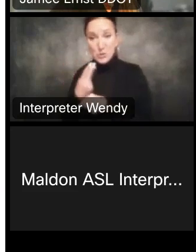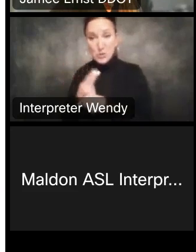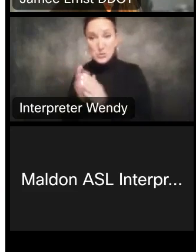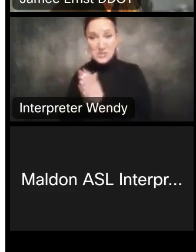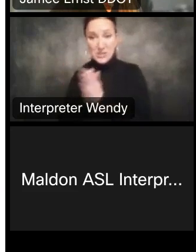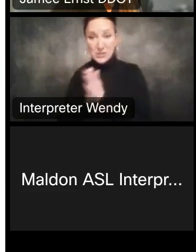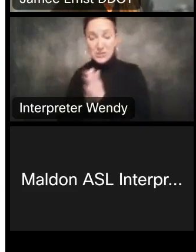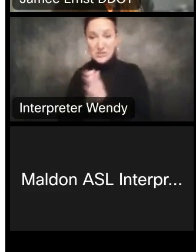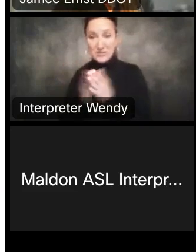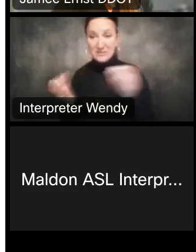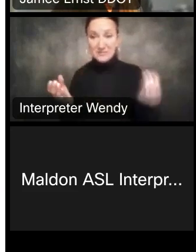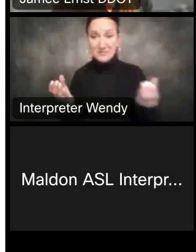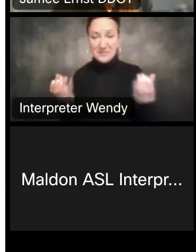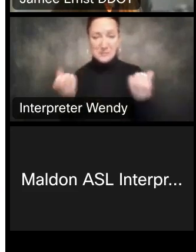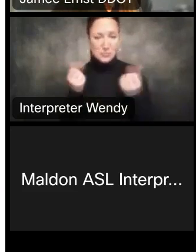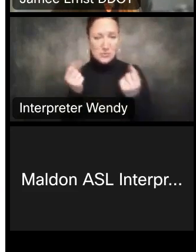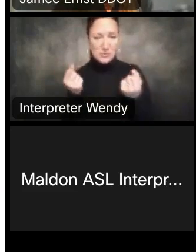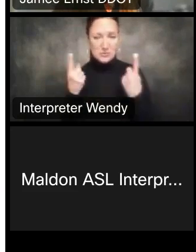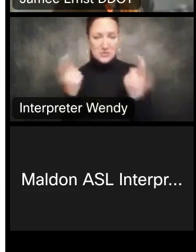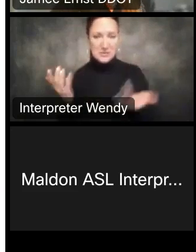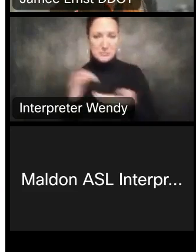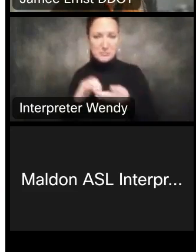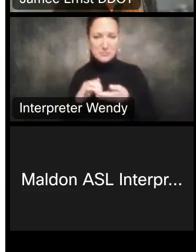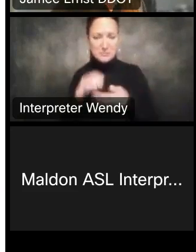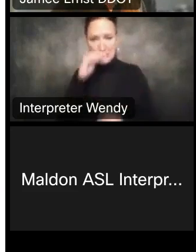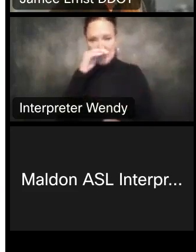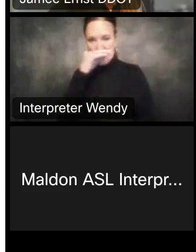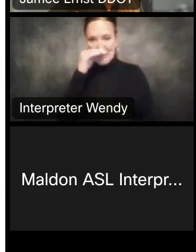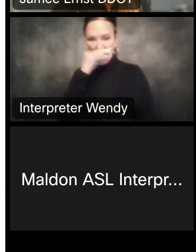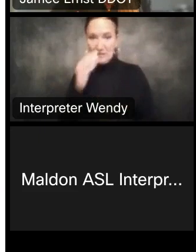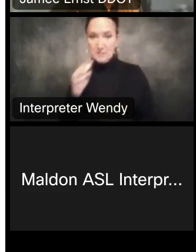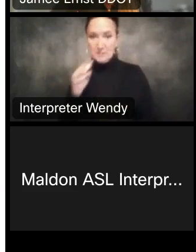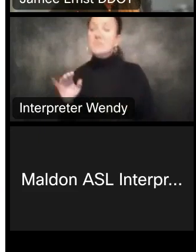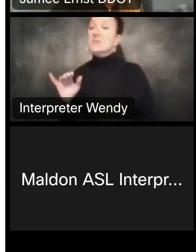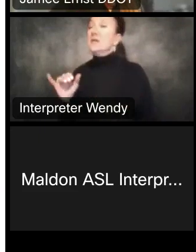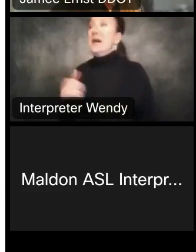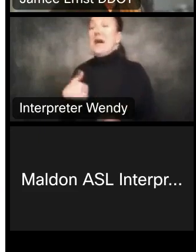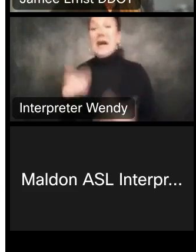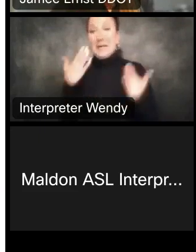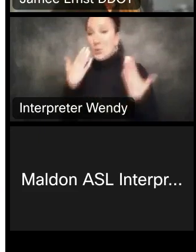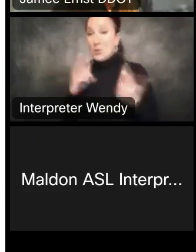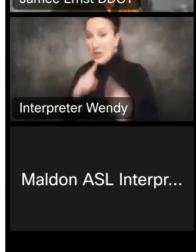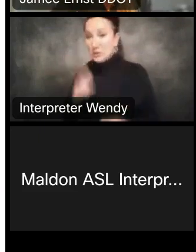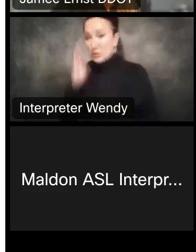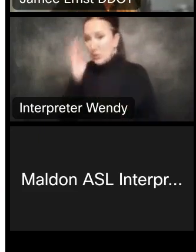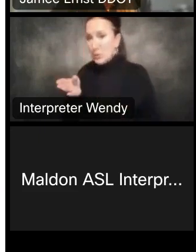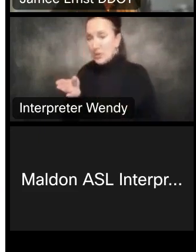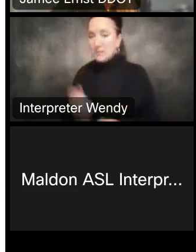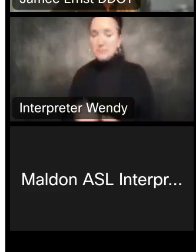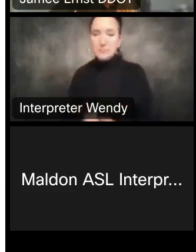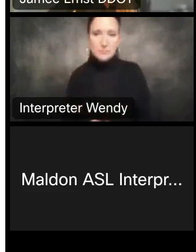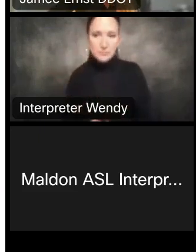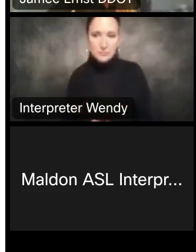Because I'd like to understand that as well. I'm not certain on that, so I can get back to you on that question. Okay,